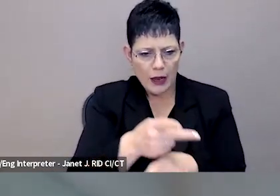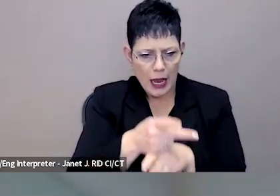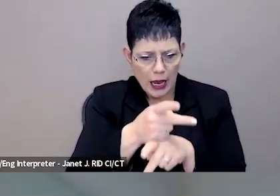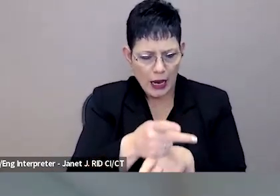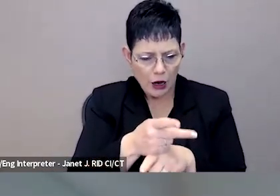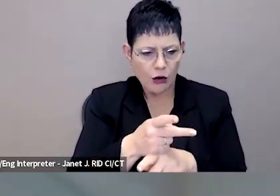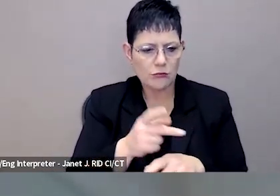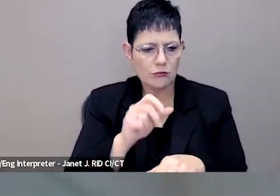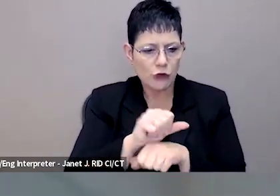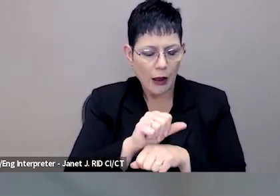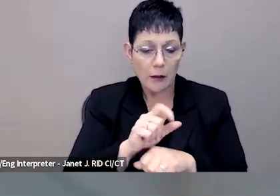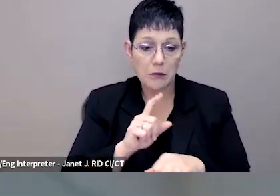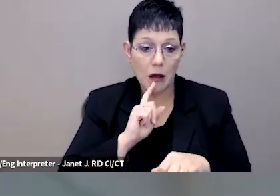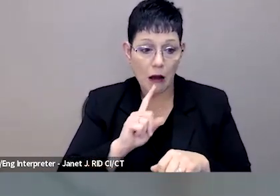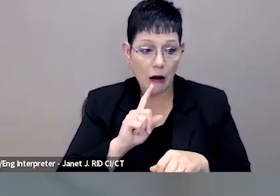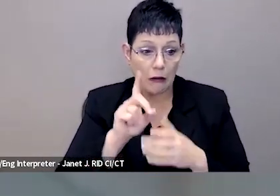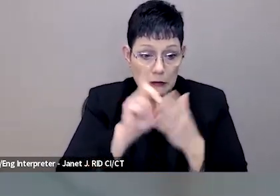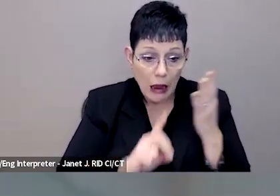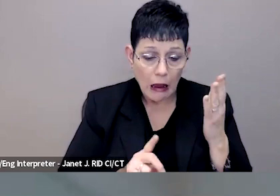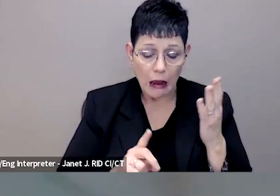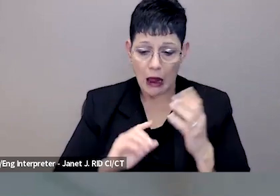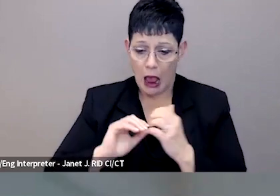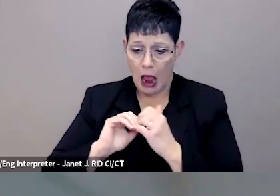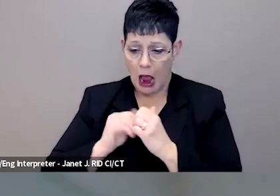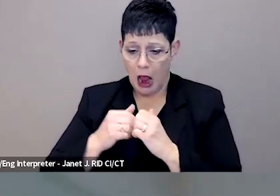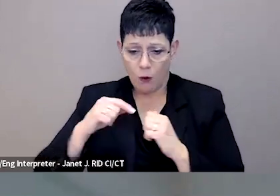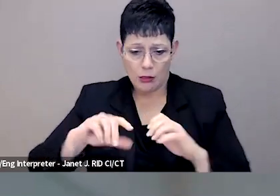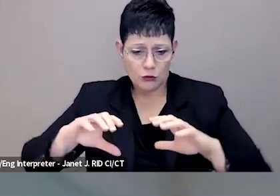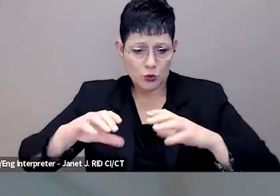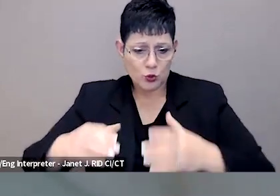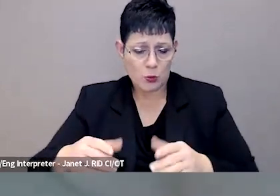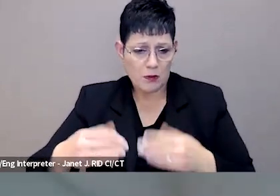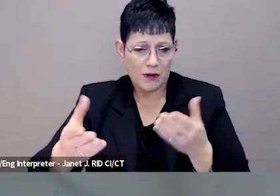constructed and in which this workforce operates and provides services.